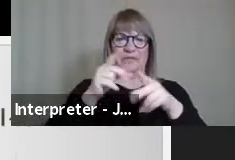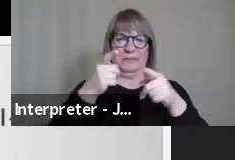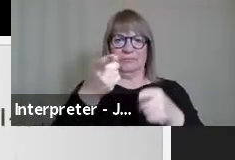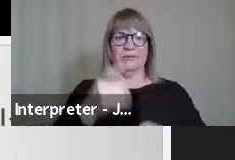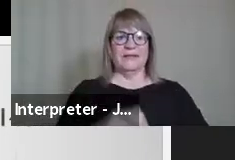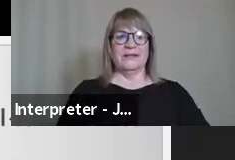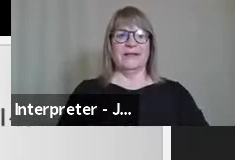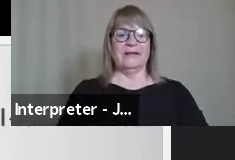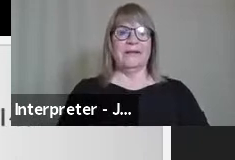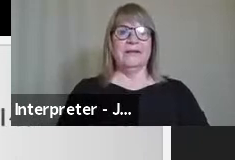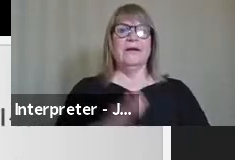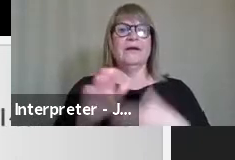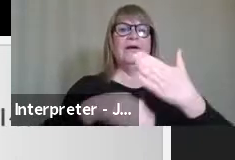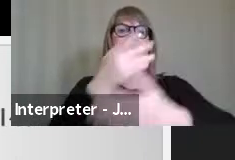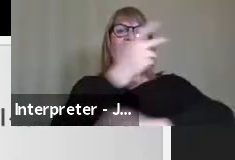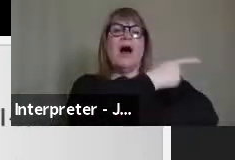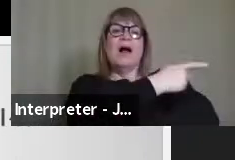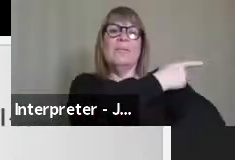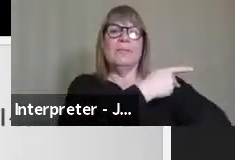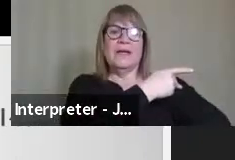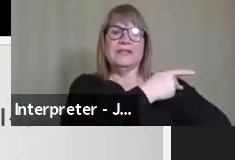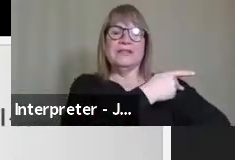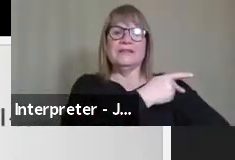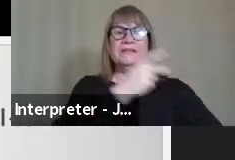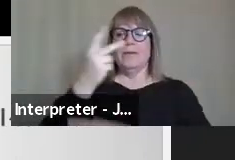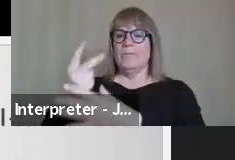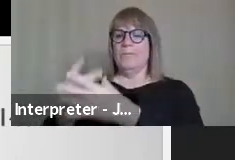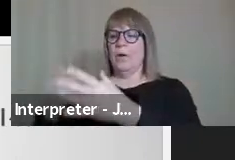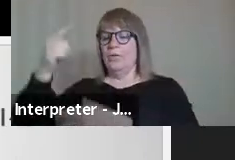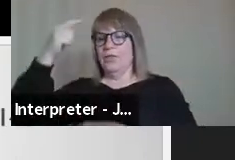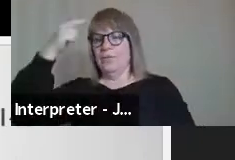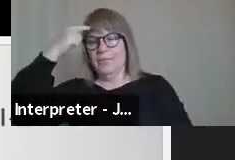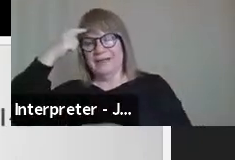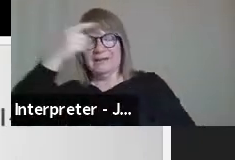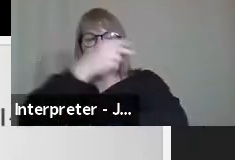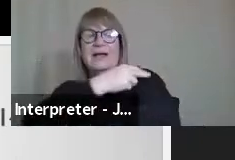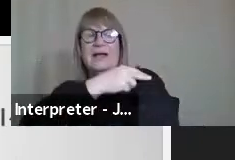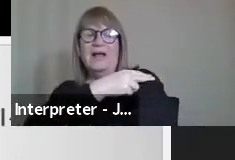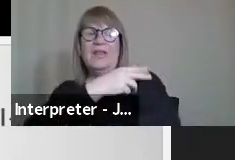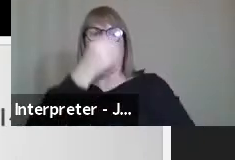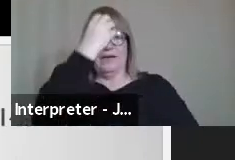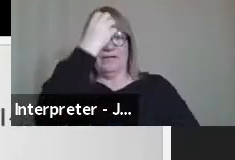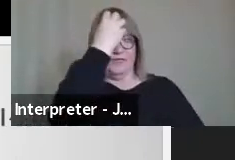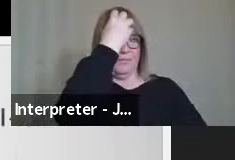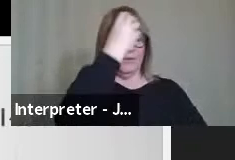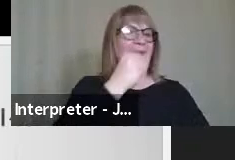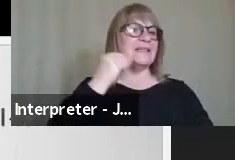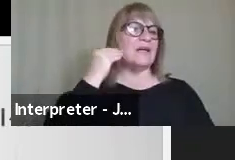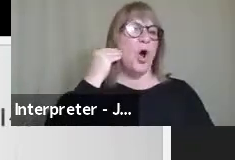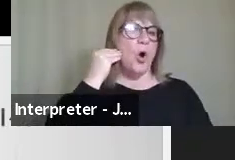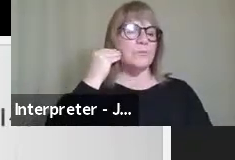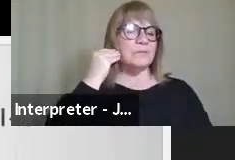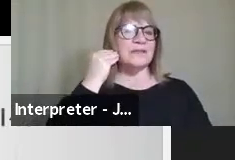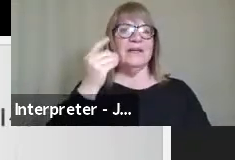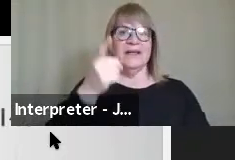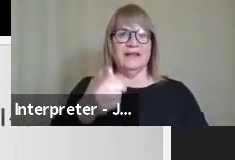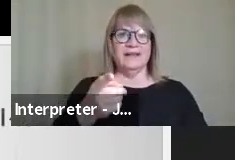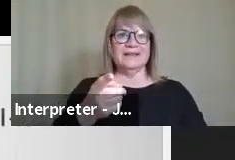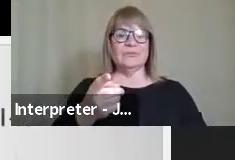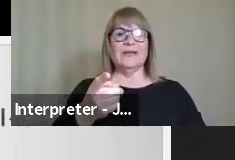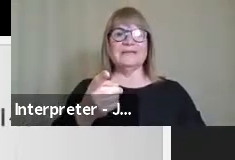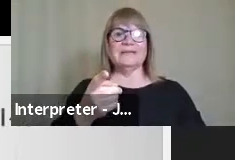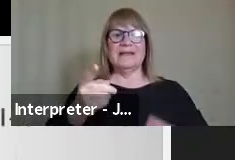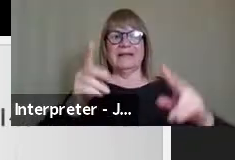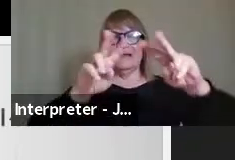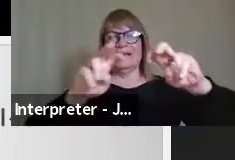patients so both in mental health hospitals in people-minded homes this was the ethnic breakdown for english